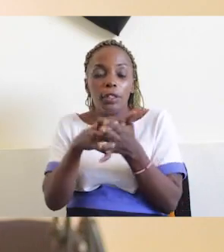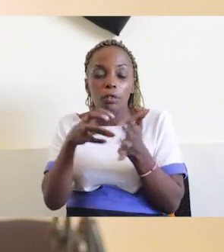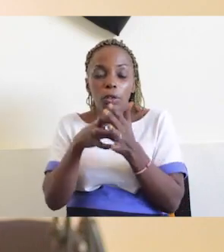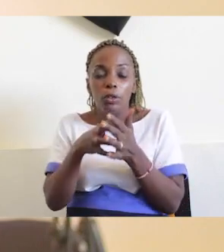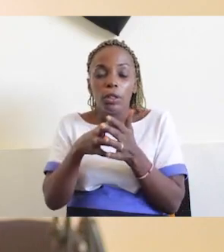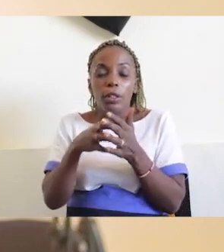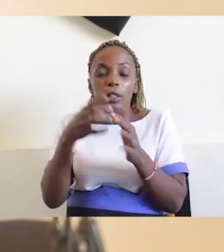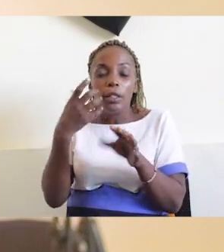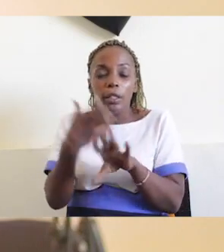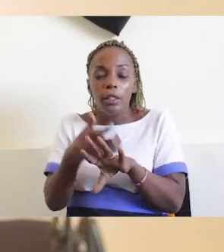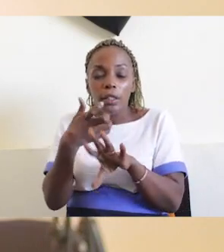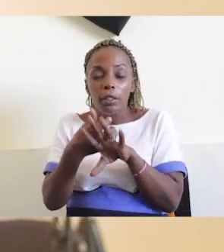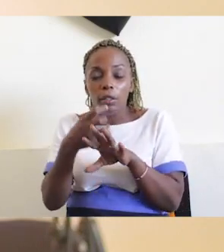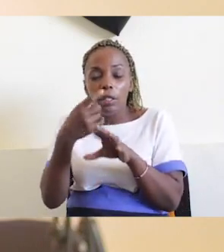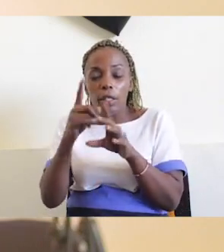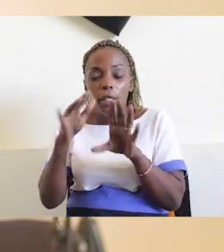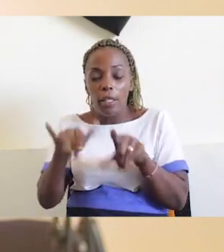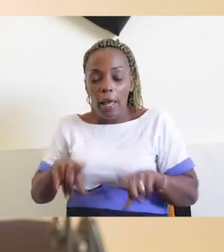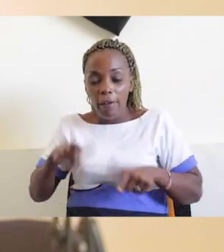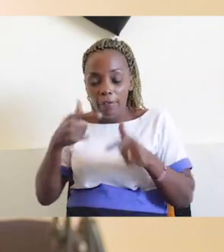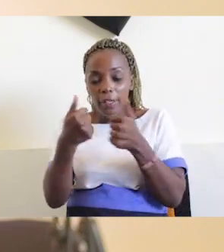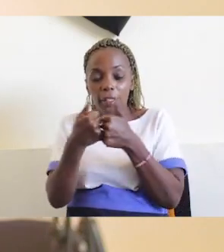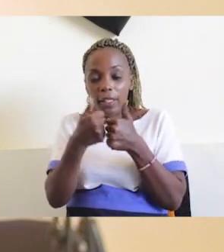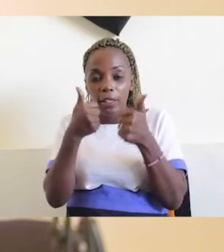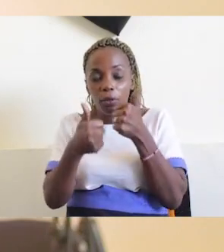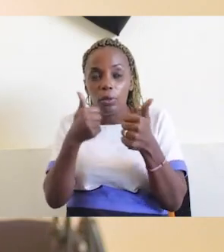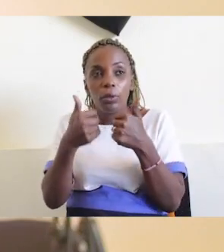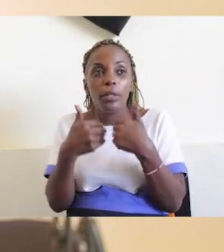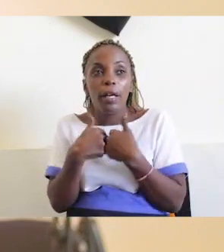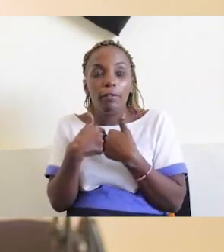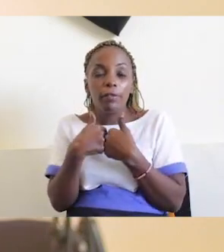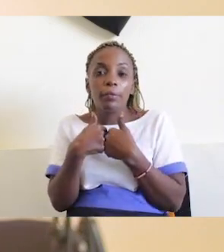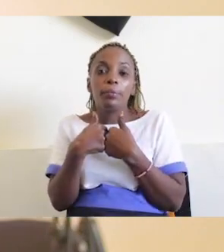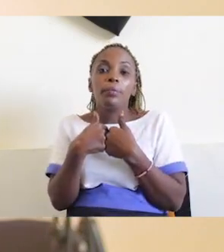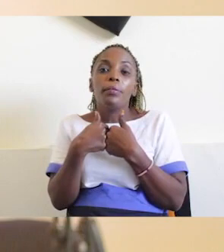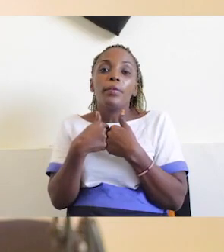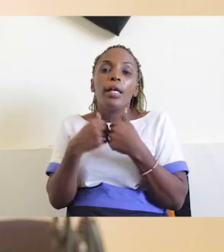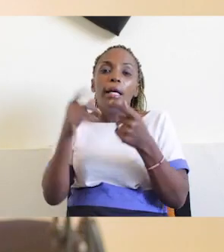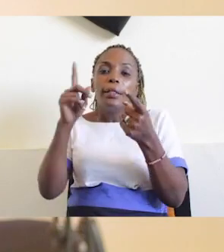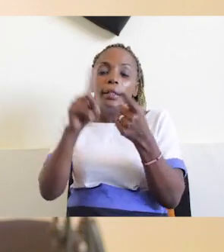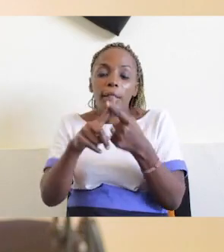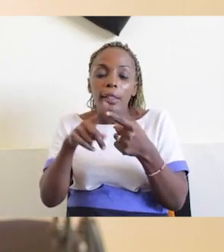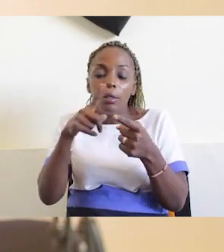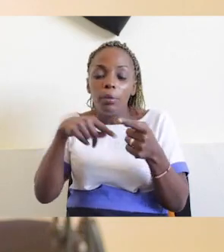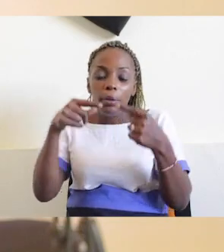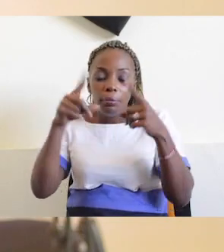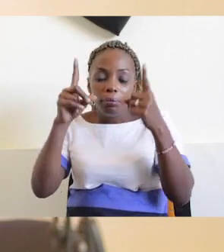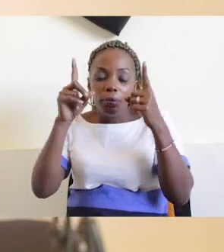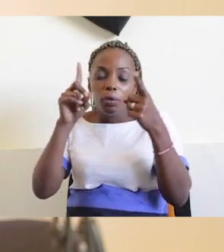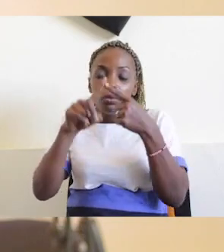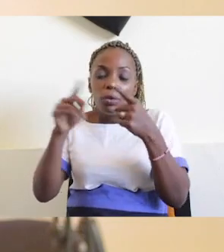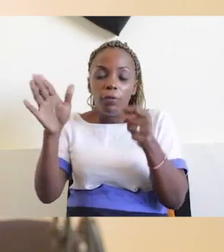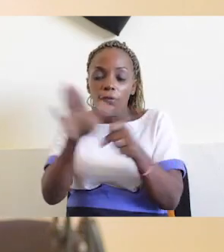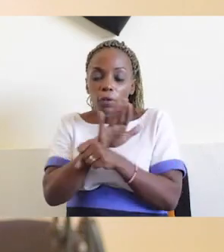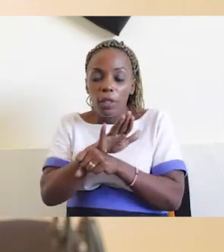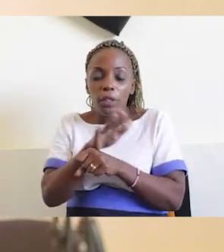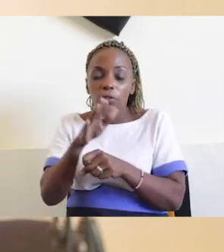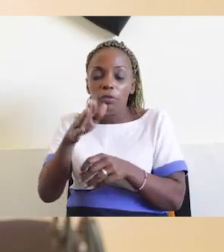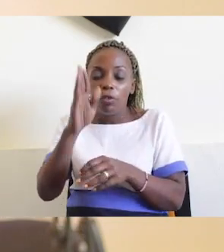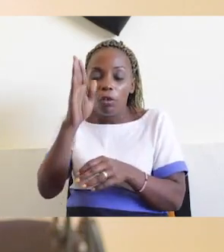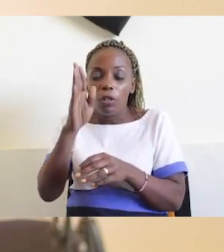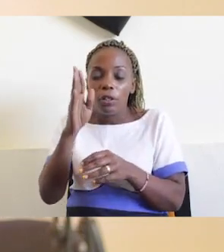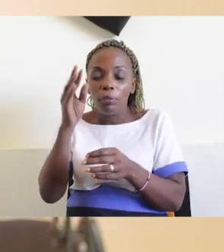the difficulties in life, the challenges we face, until we come through into the fullness of